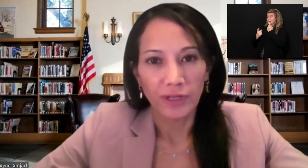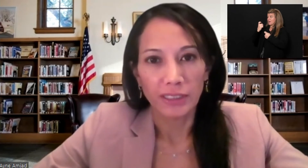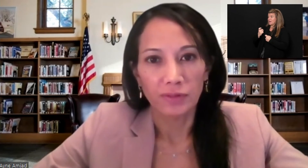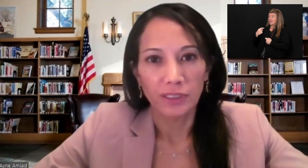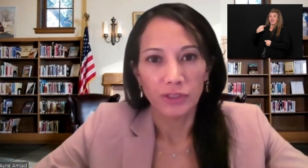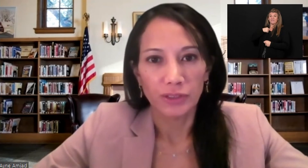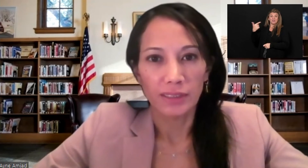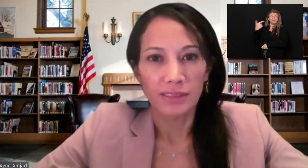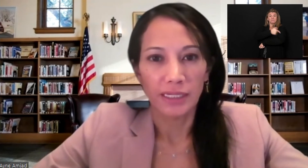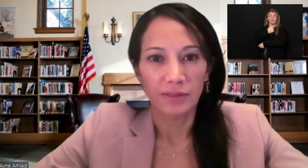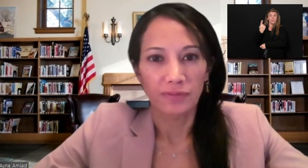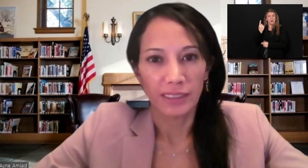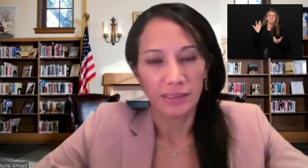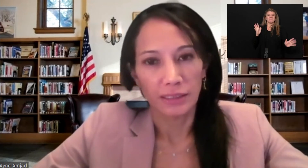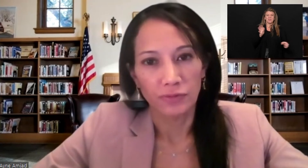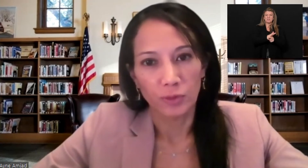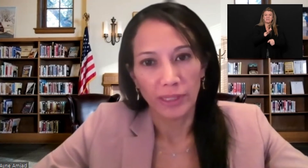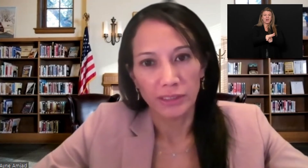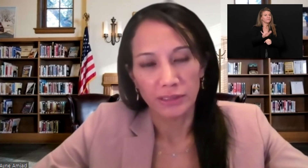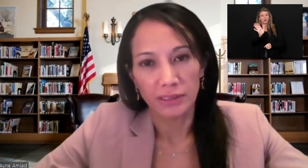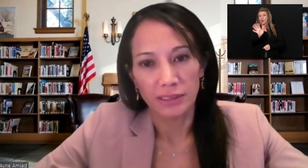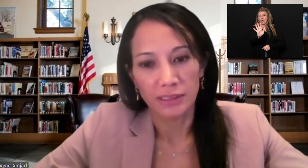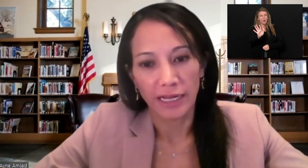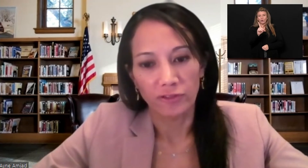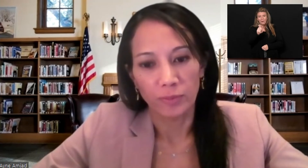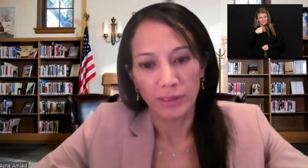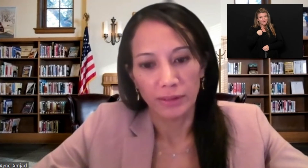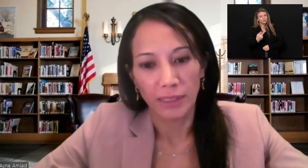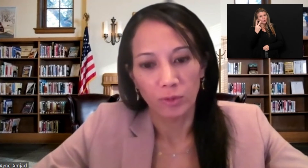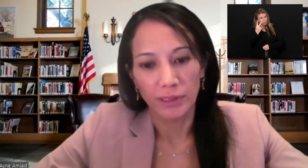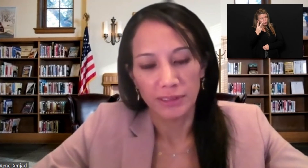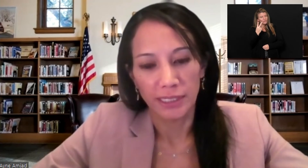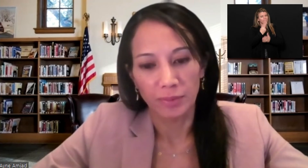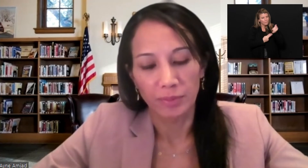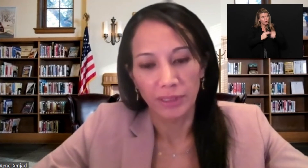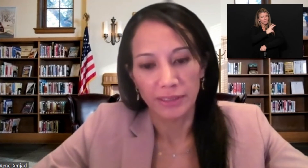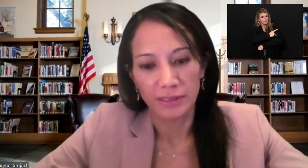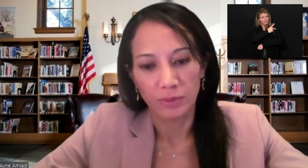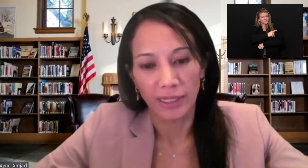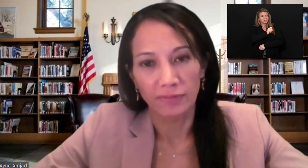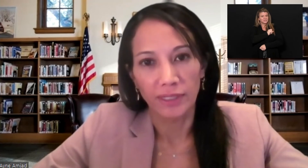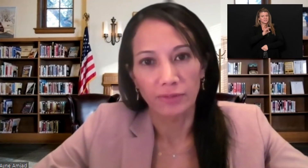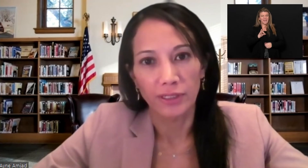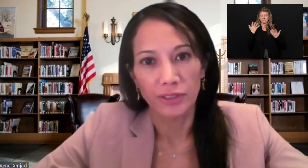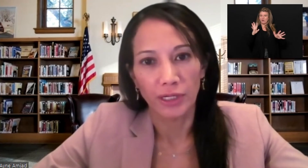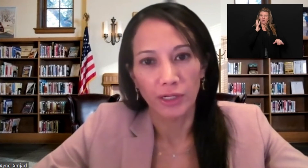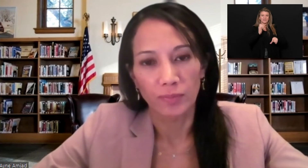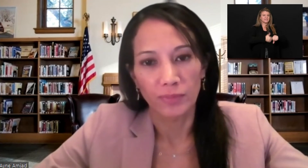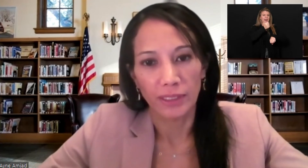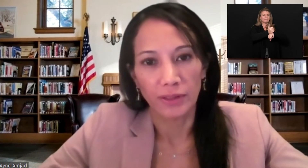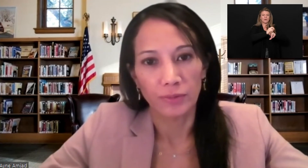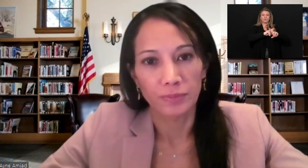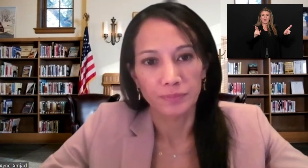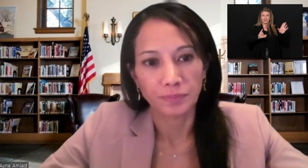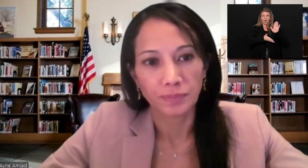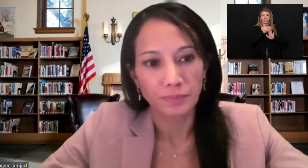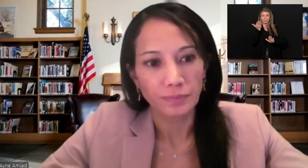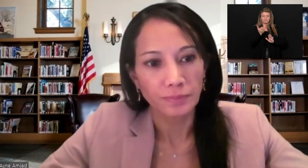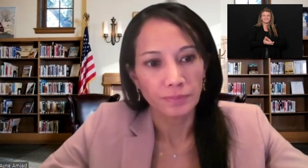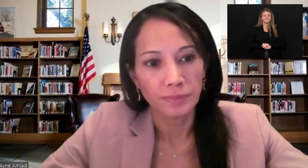is not effective unless you get the second vaccine for patients and staff, but that will be set up in place, and we'll have that ready to go. Thank